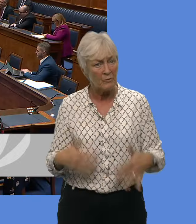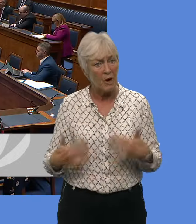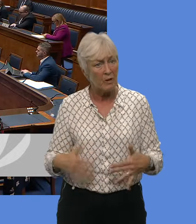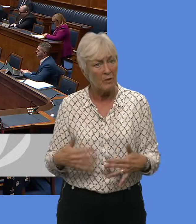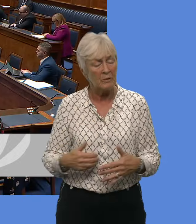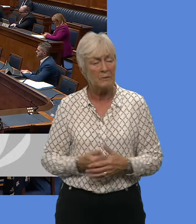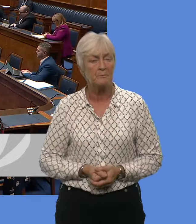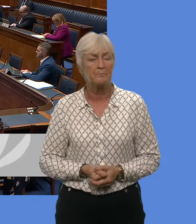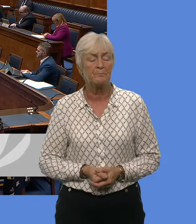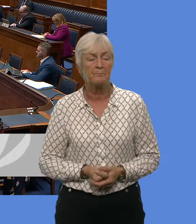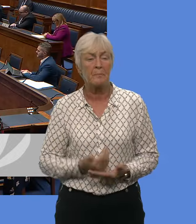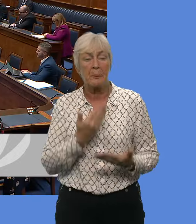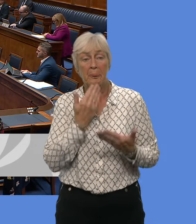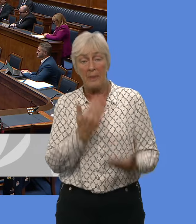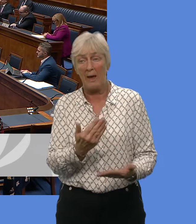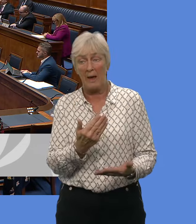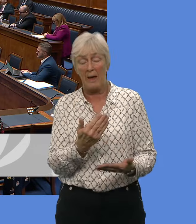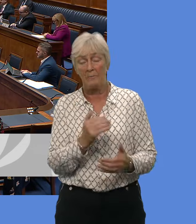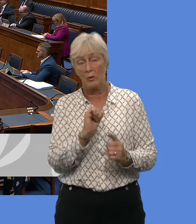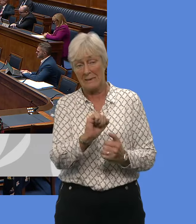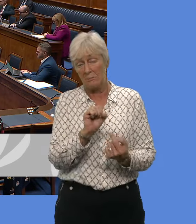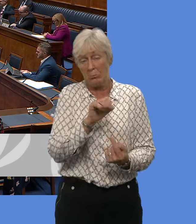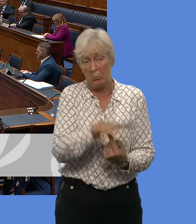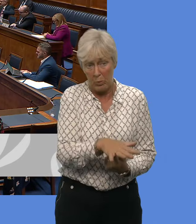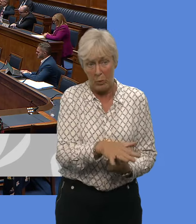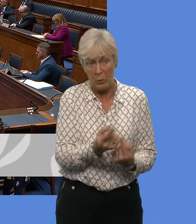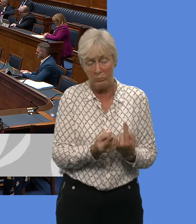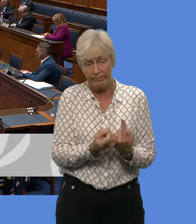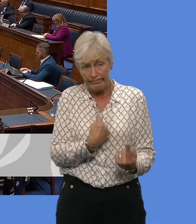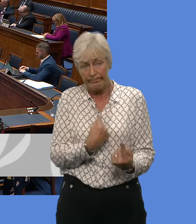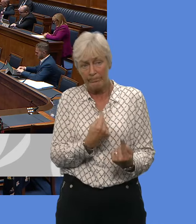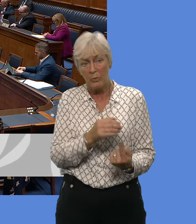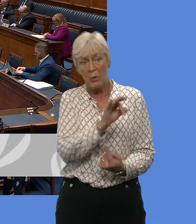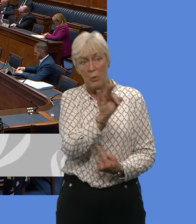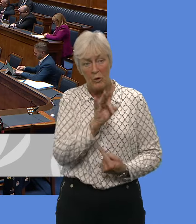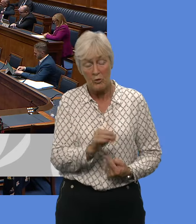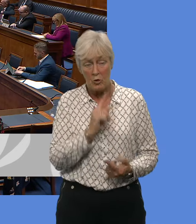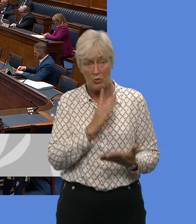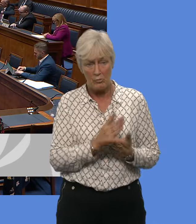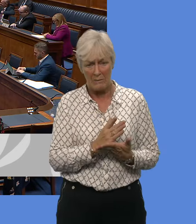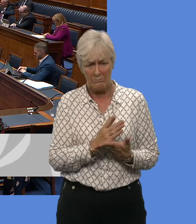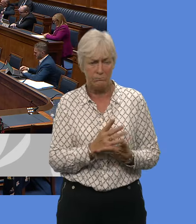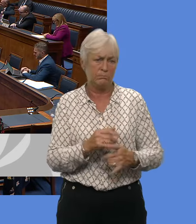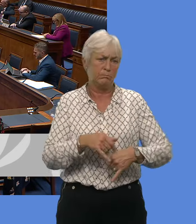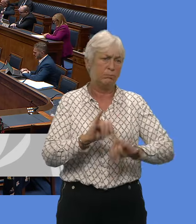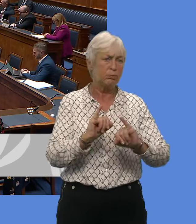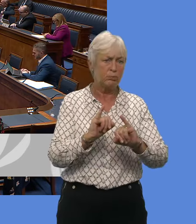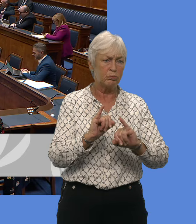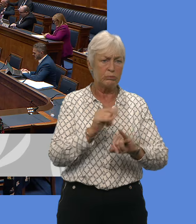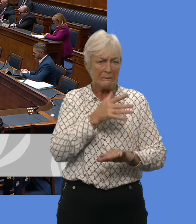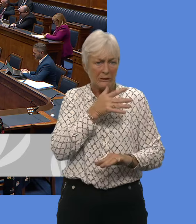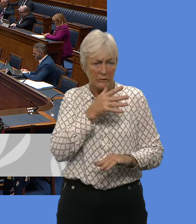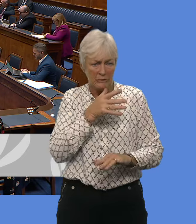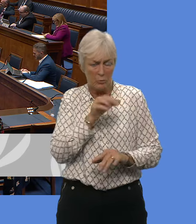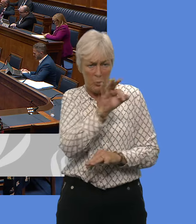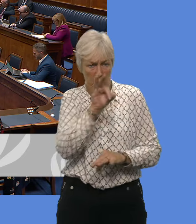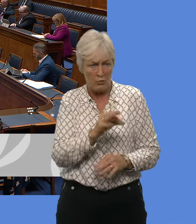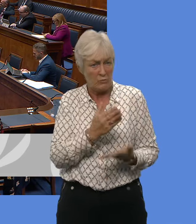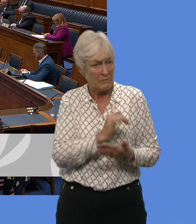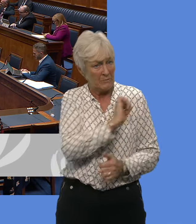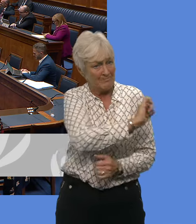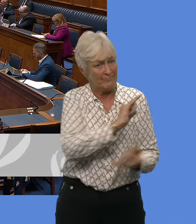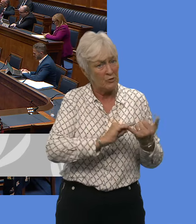you, Mr. Speaker. I thank the member for his important question. Look, ultimately, these are serious questions for Sinn Féin to answer.